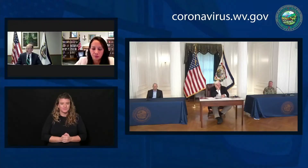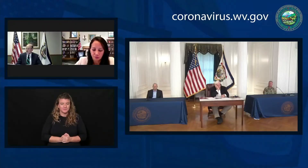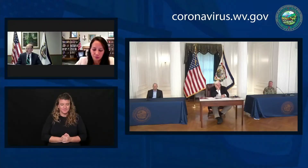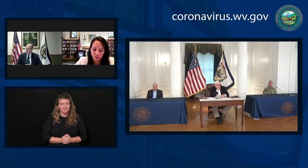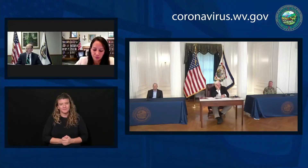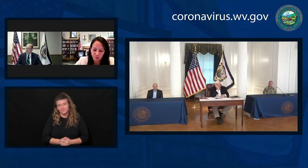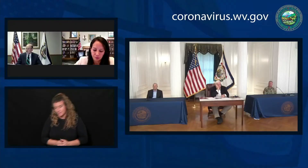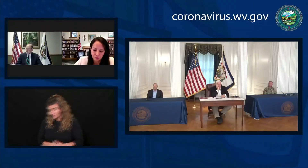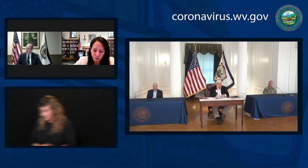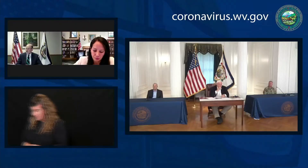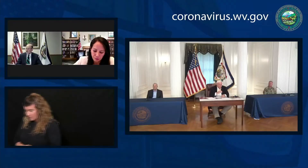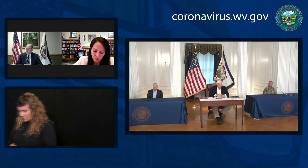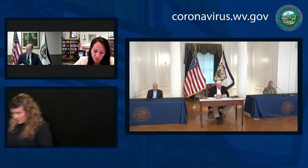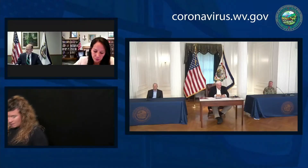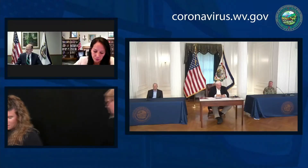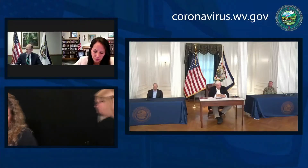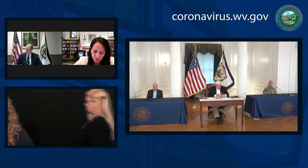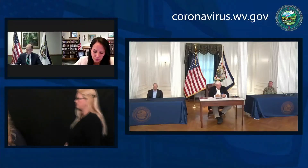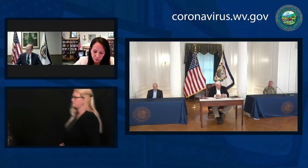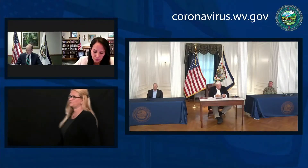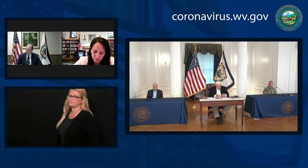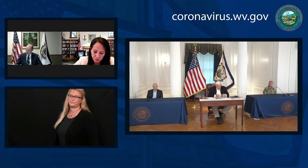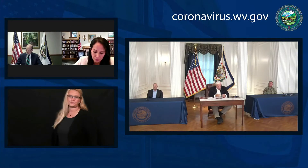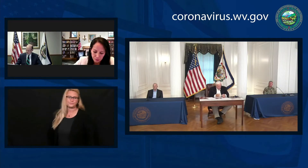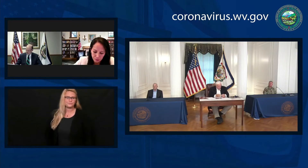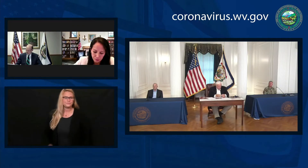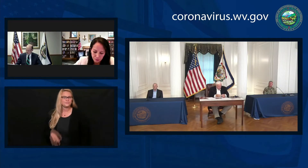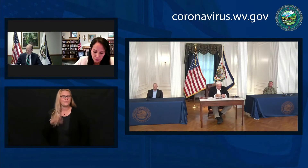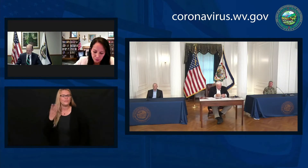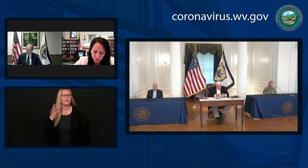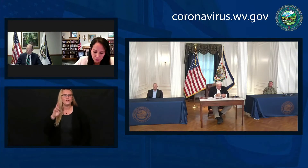All right, thank you, Kenny. Next to Brad McElhenney with West Virginia Metro News.